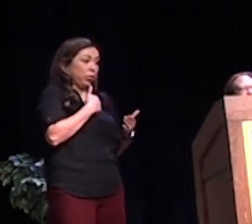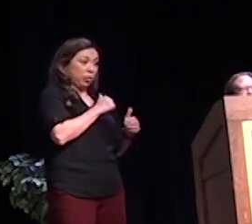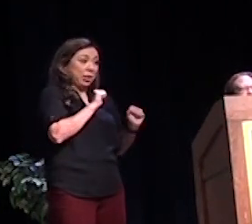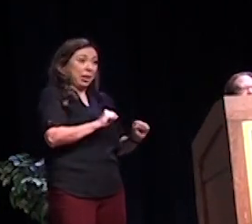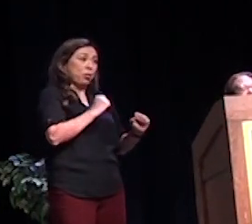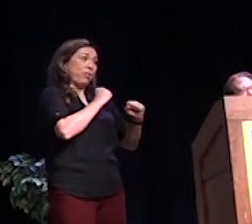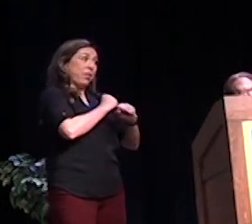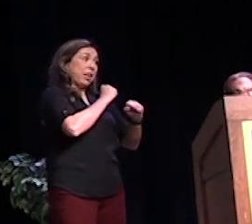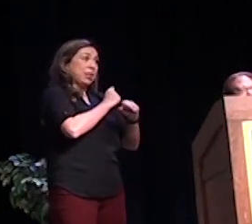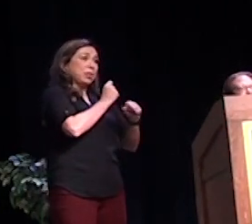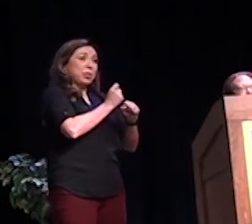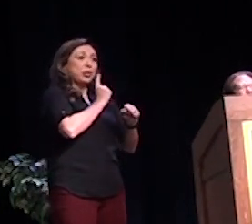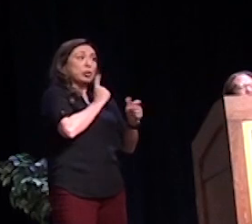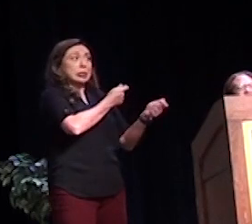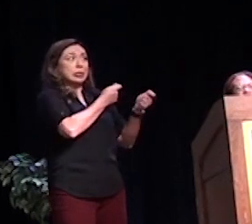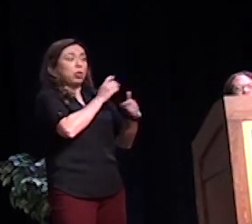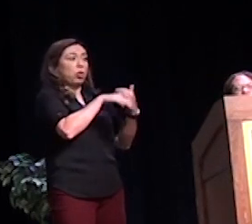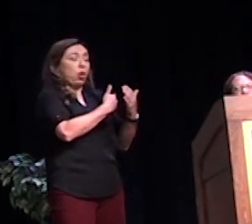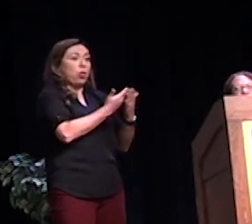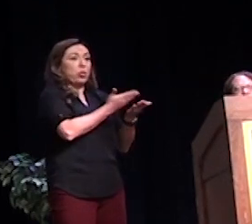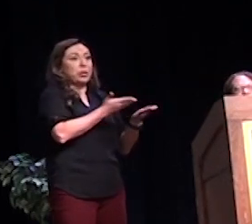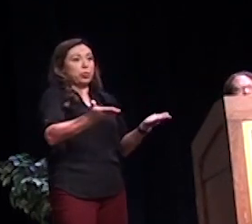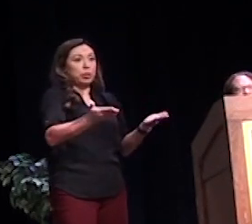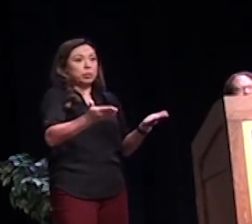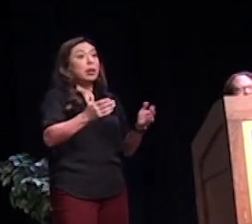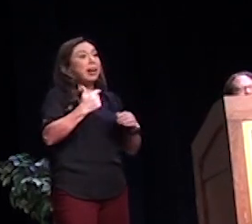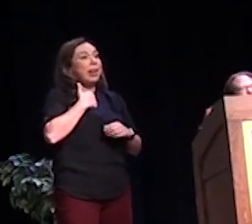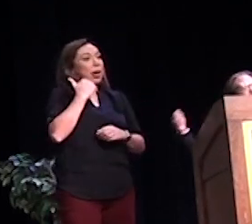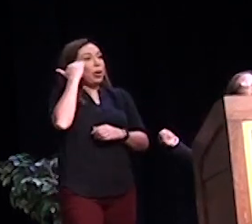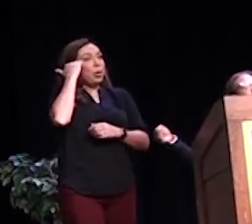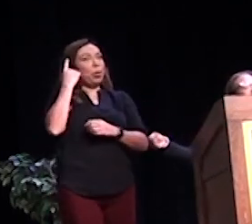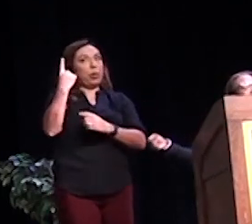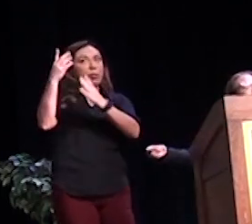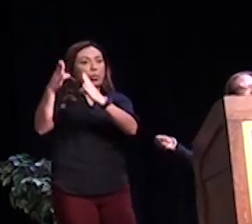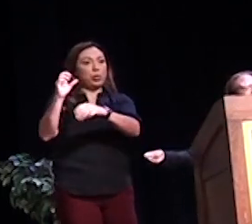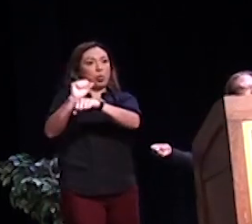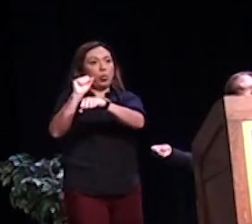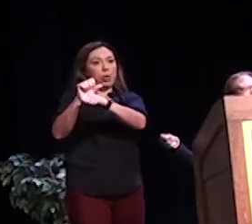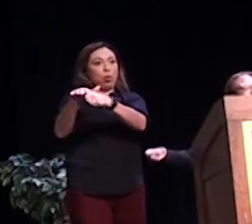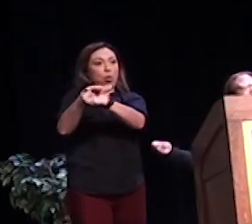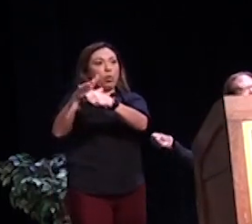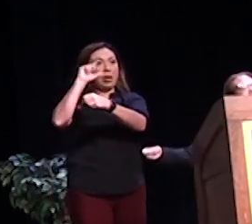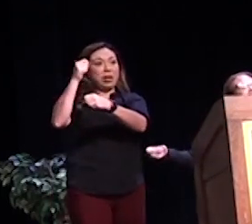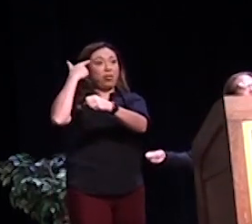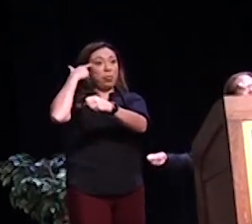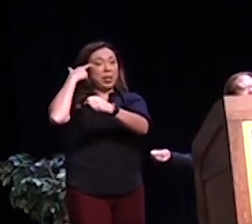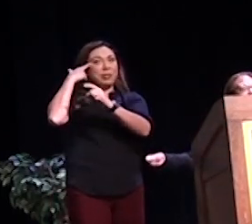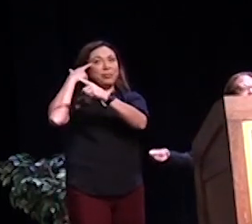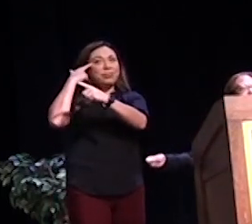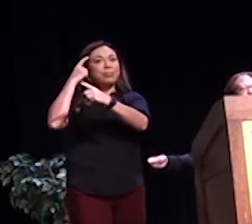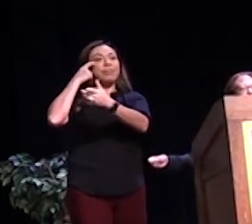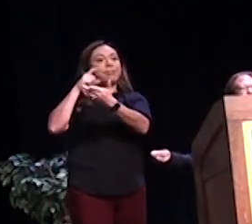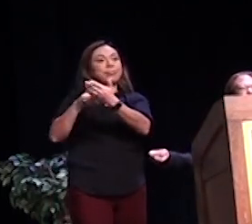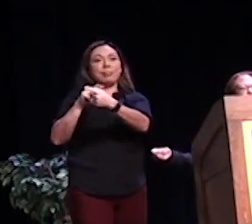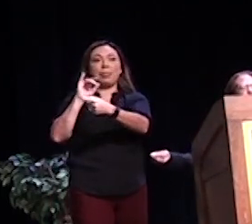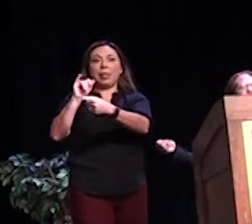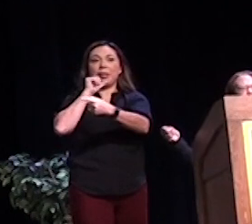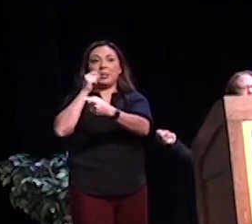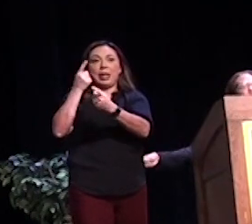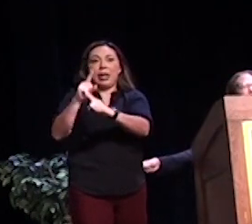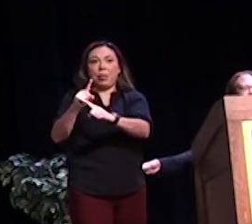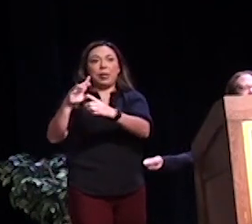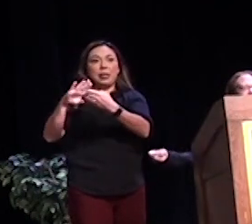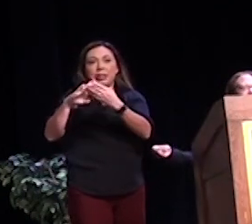resources. But I know, as somebody who worked in local government, that it's really what happens in cities and counties that matters to make